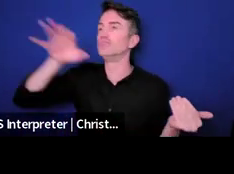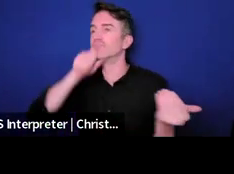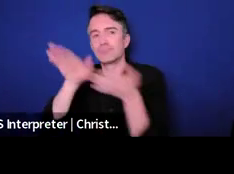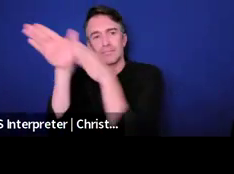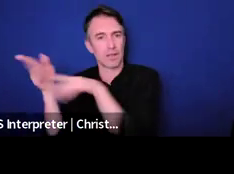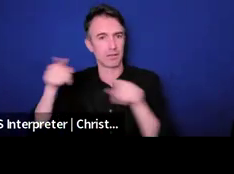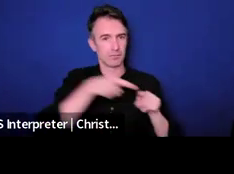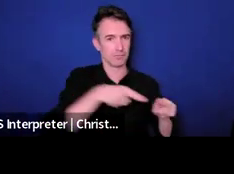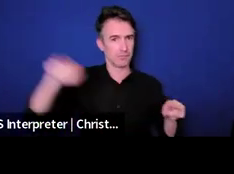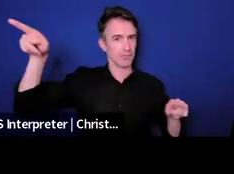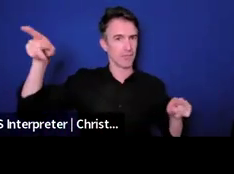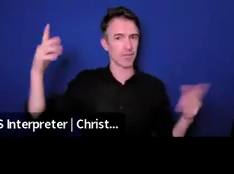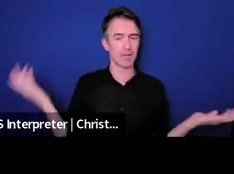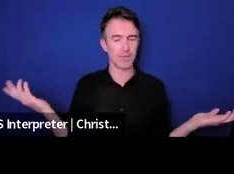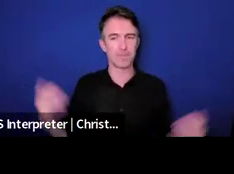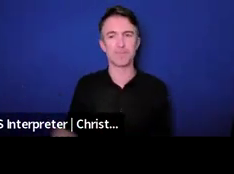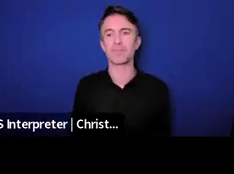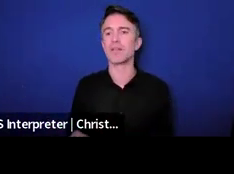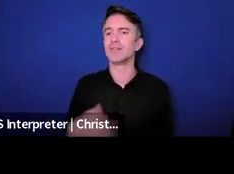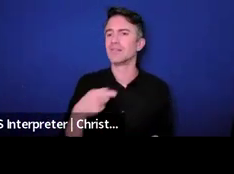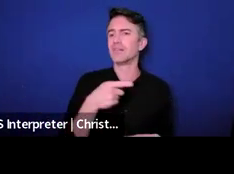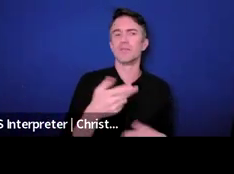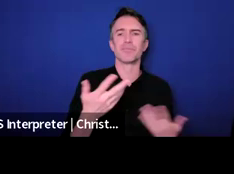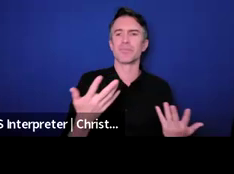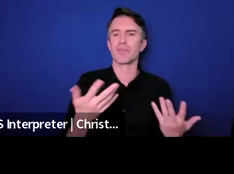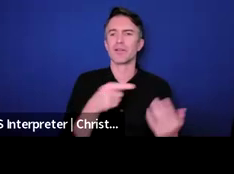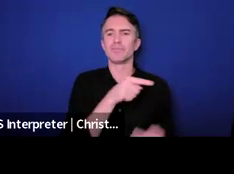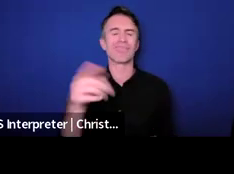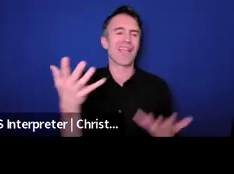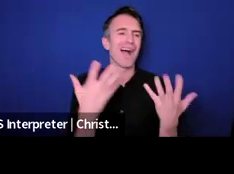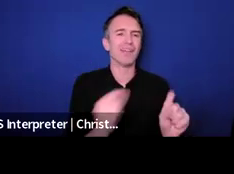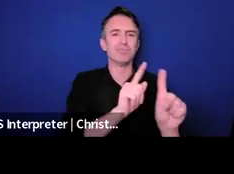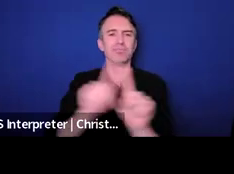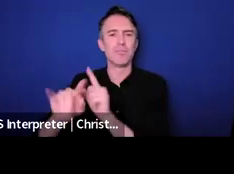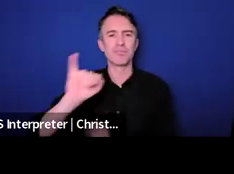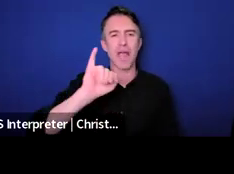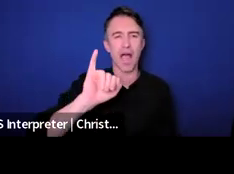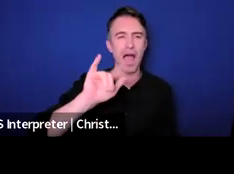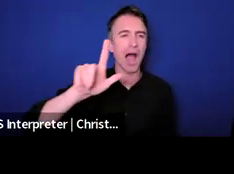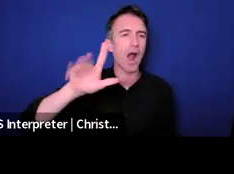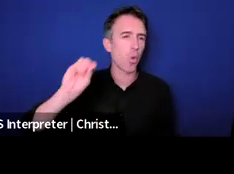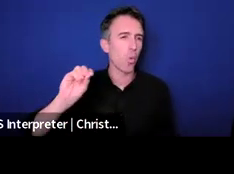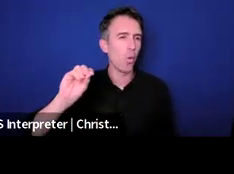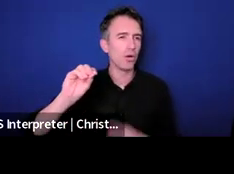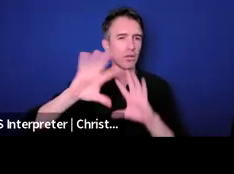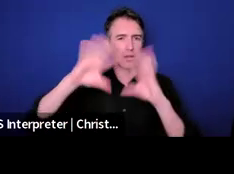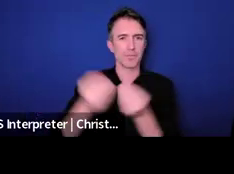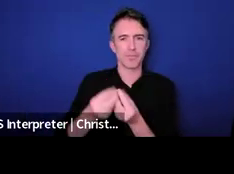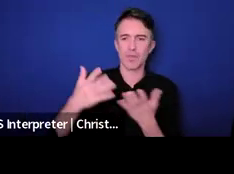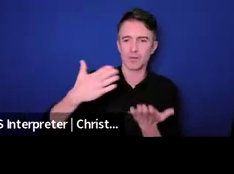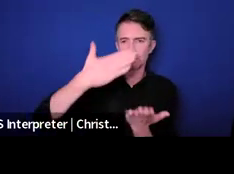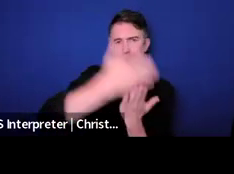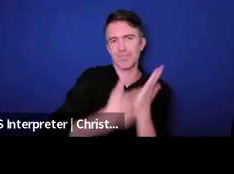ILO recommendations and conventions on minimum standards of what it entails, but also the social protection floors